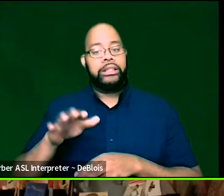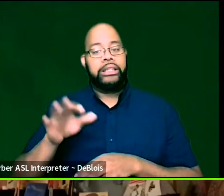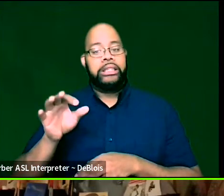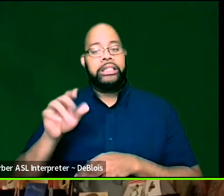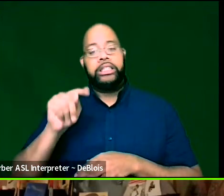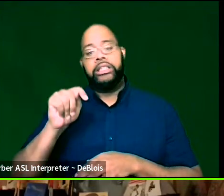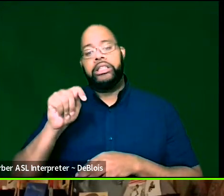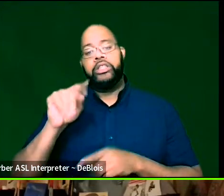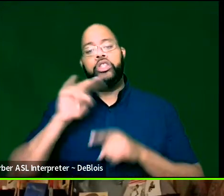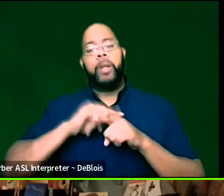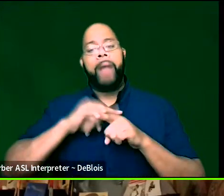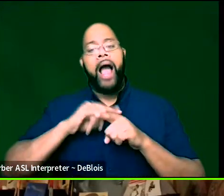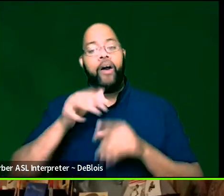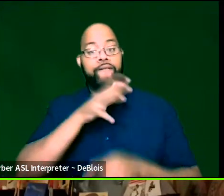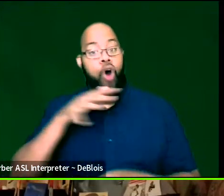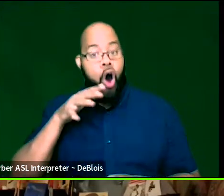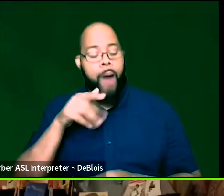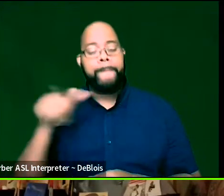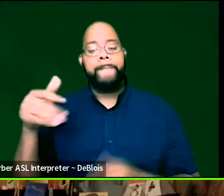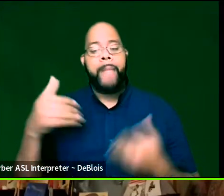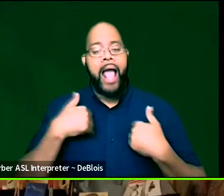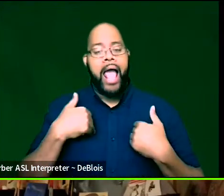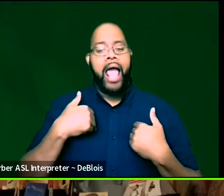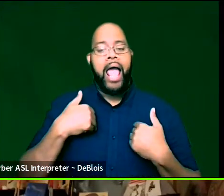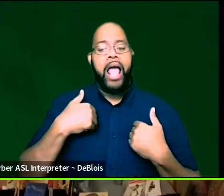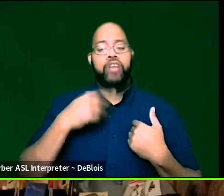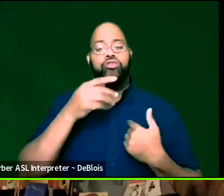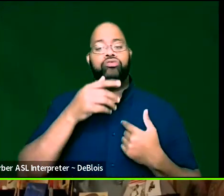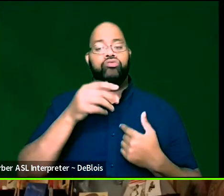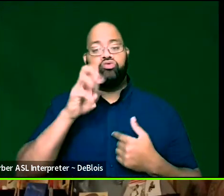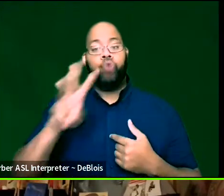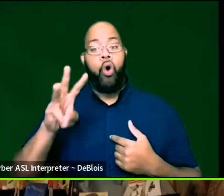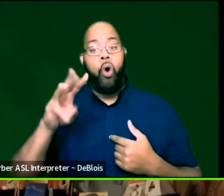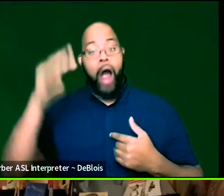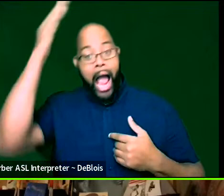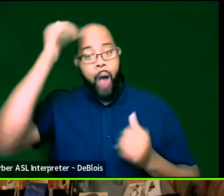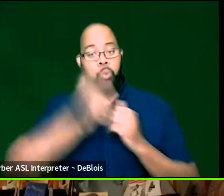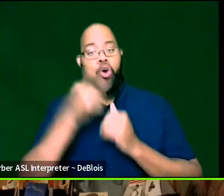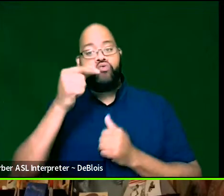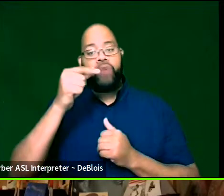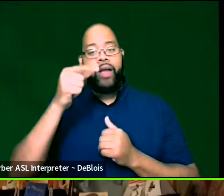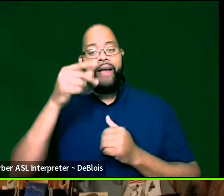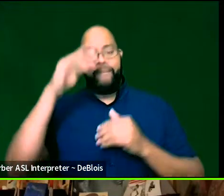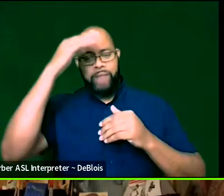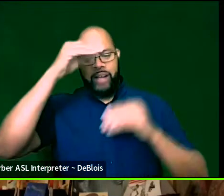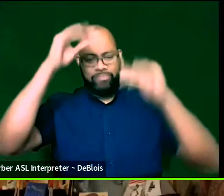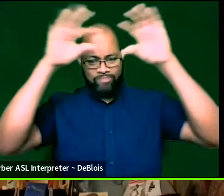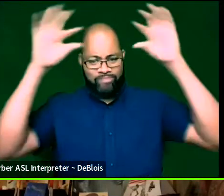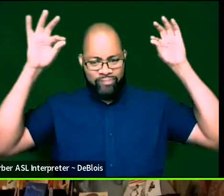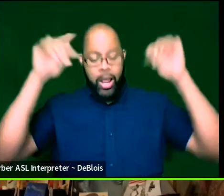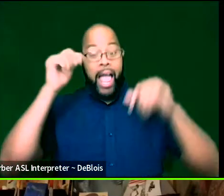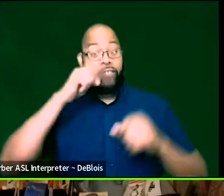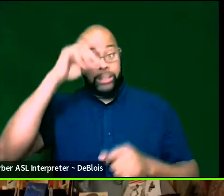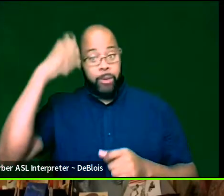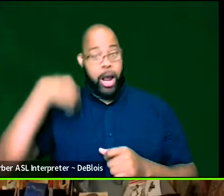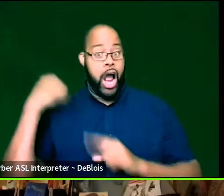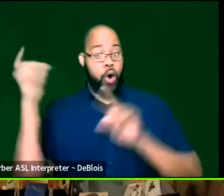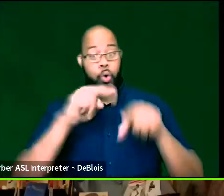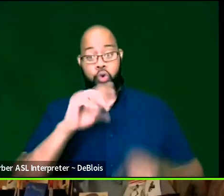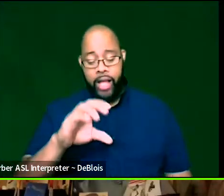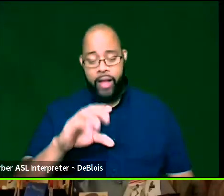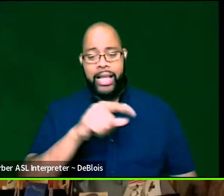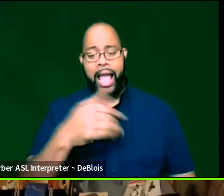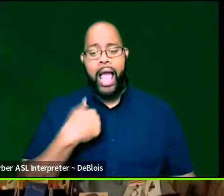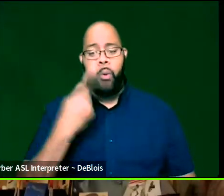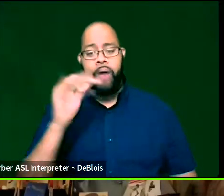farm. And he had a straw hat with a green visor in the front. And every summer when I went down to North Carolina, he